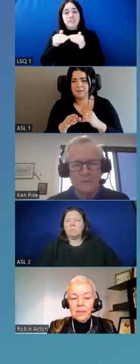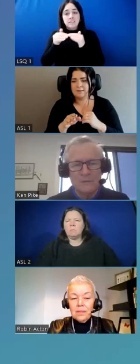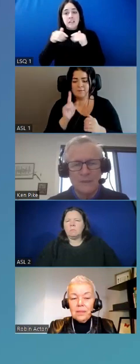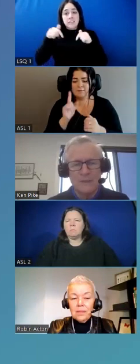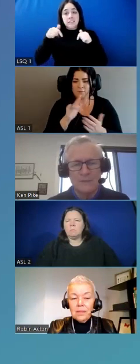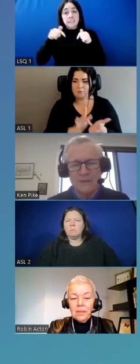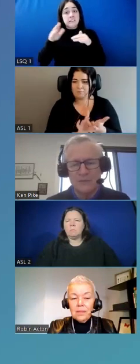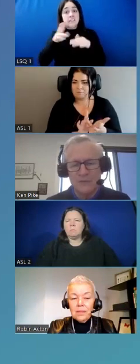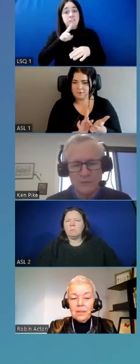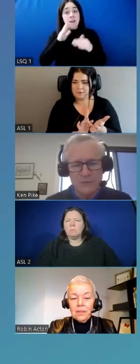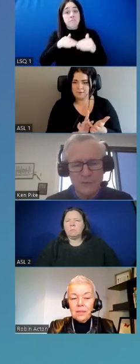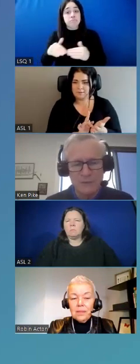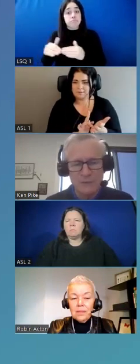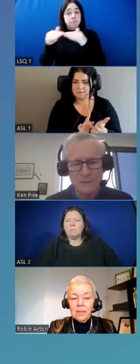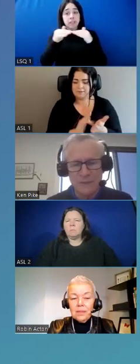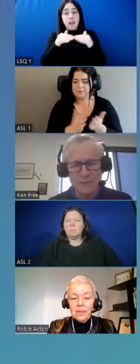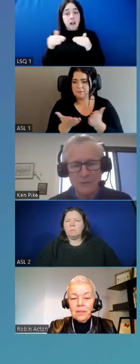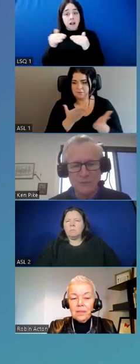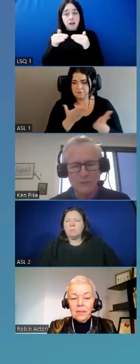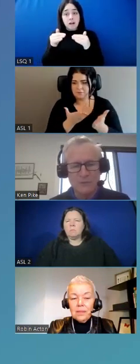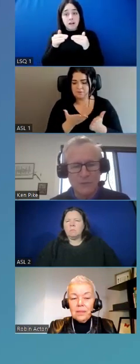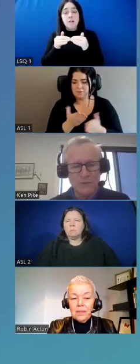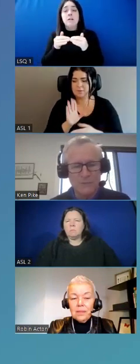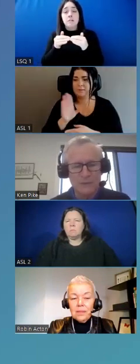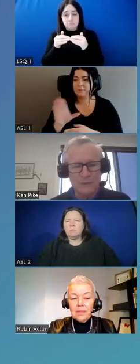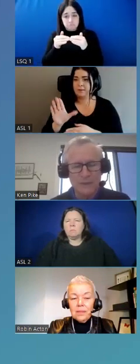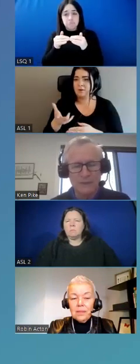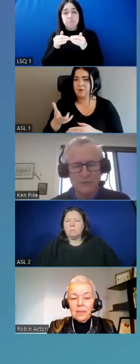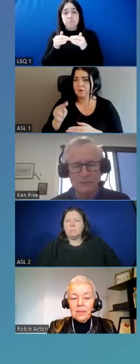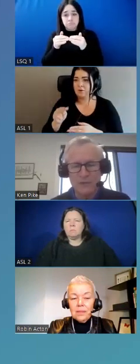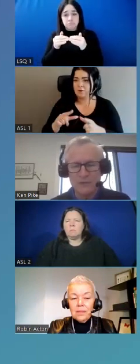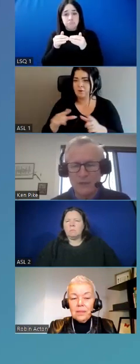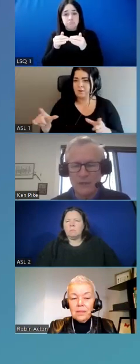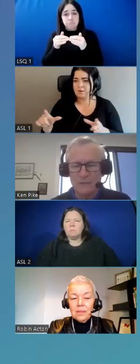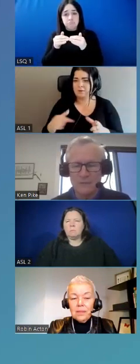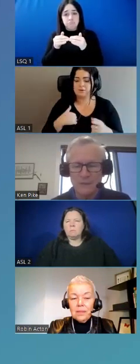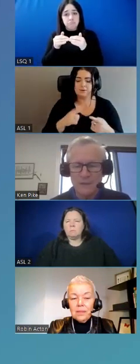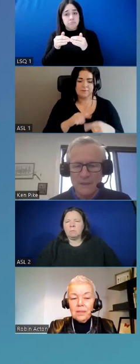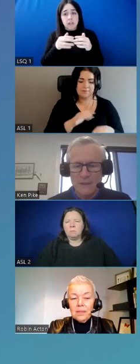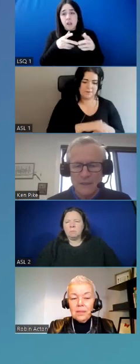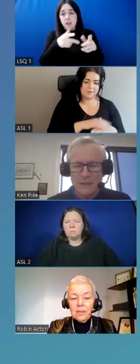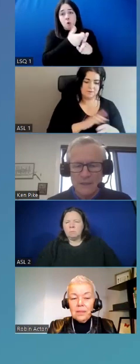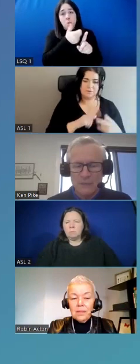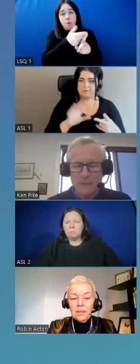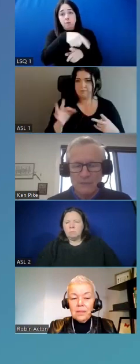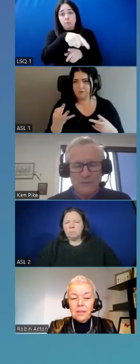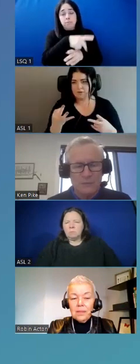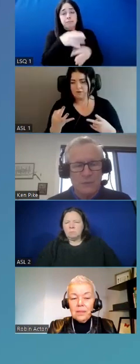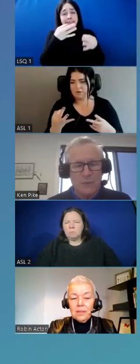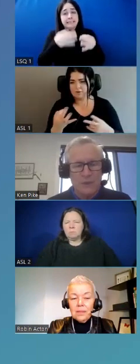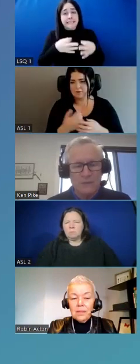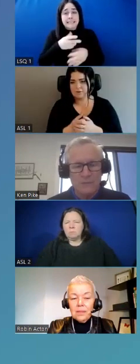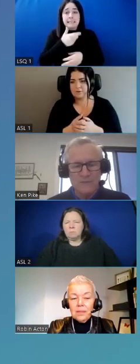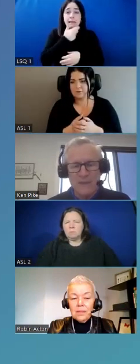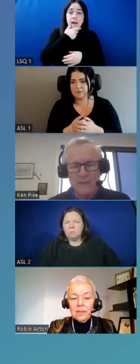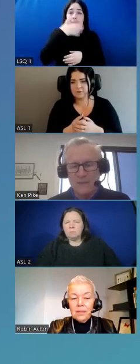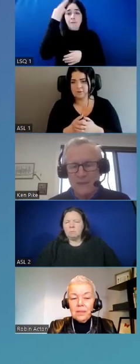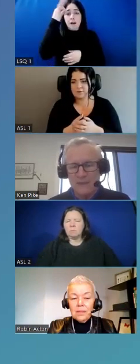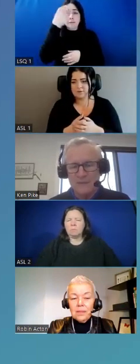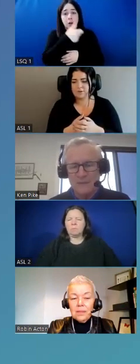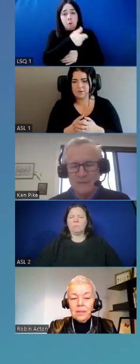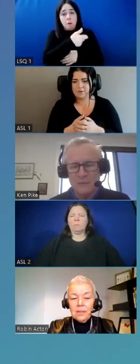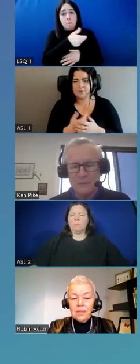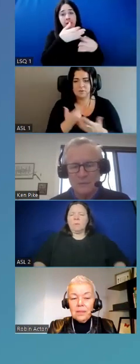medical services and the language of their choice being English or French. And we've certainly worked to